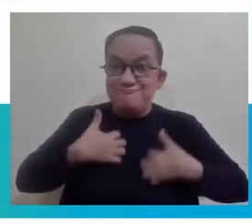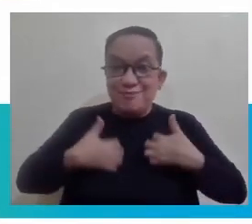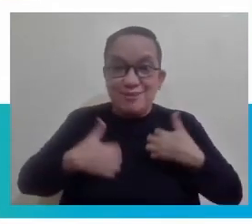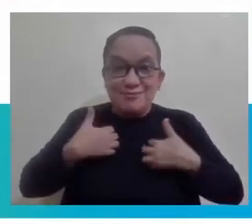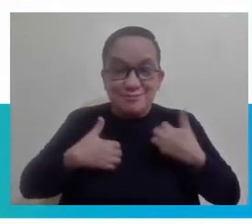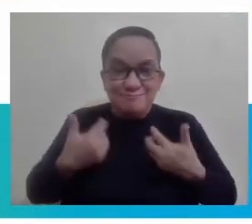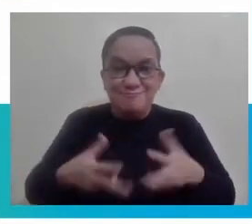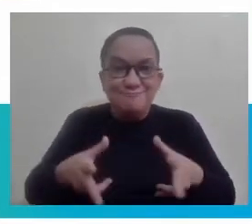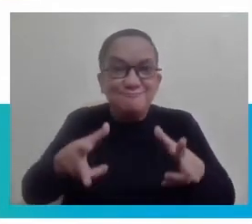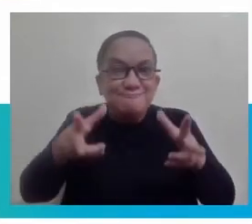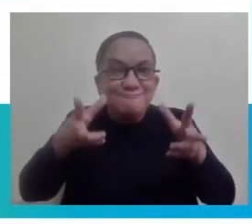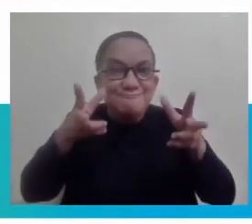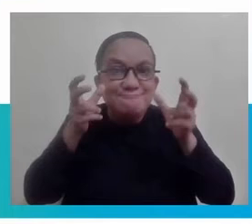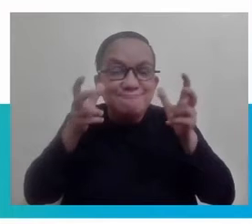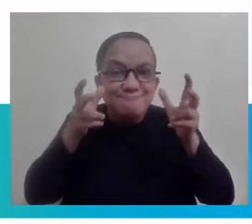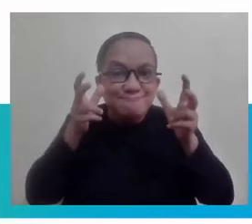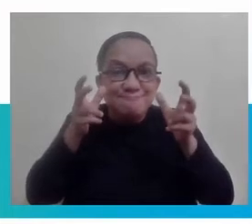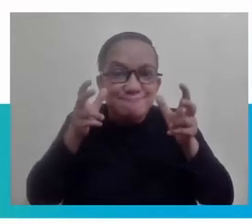you, Natalie.